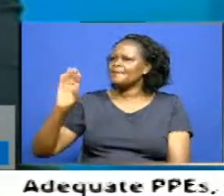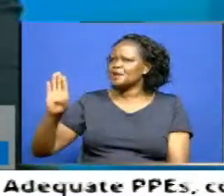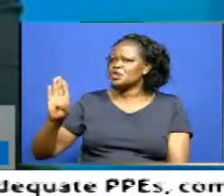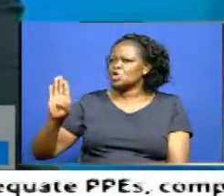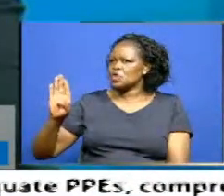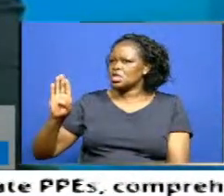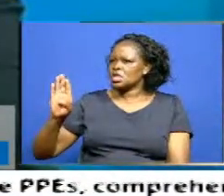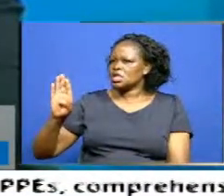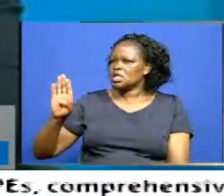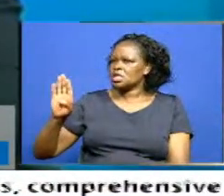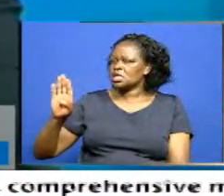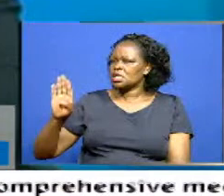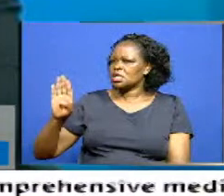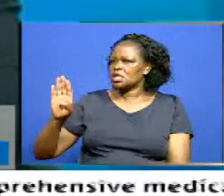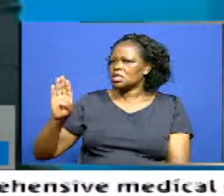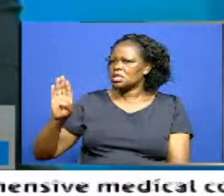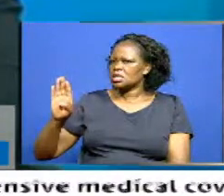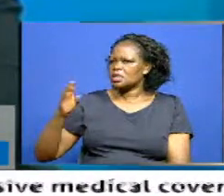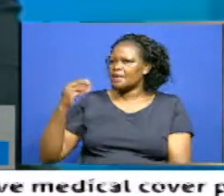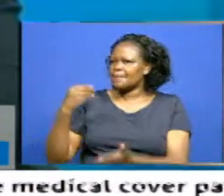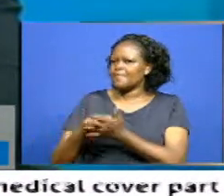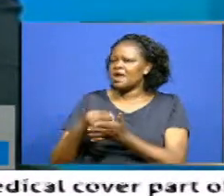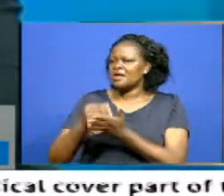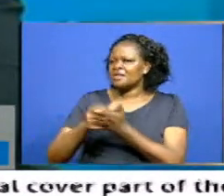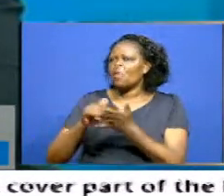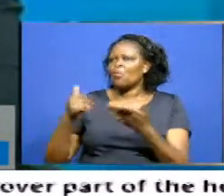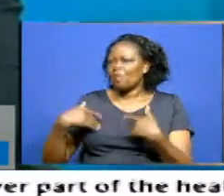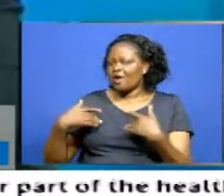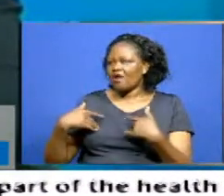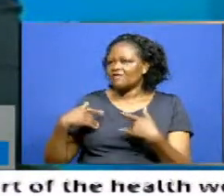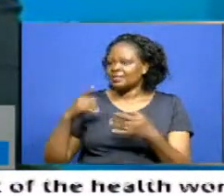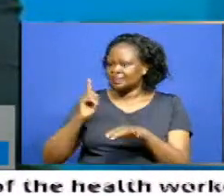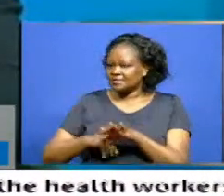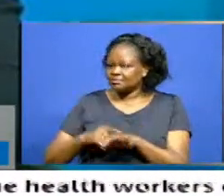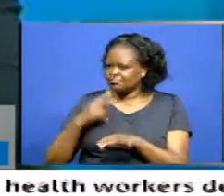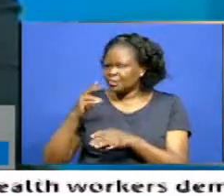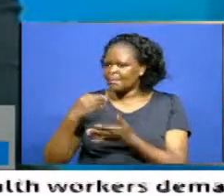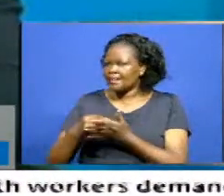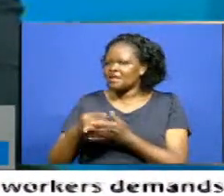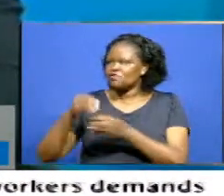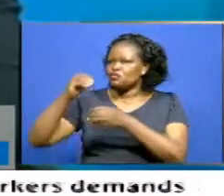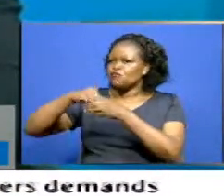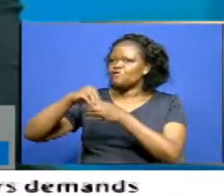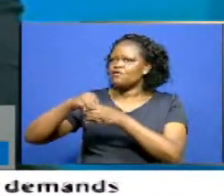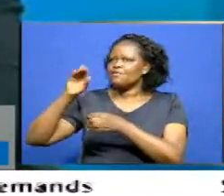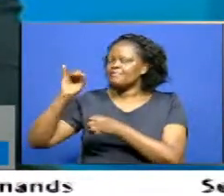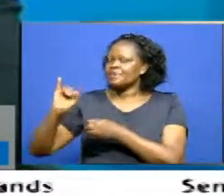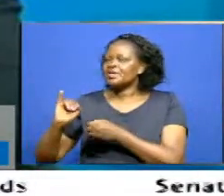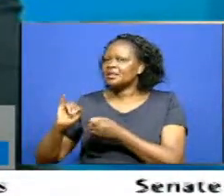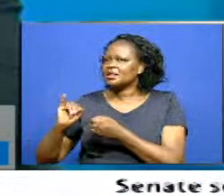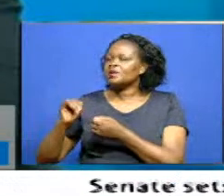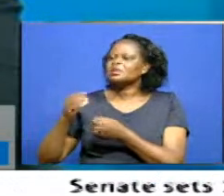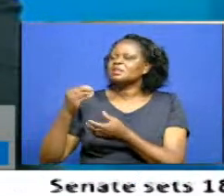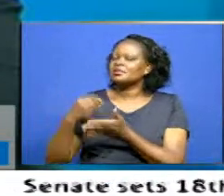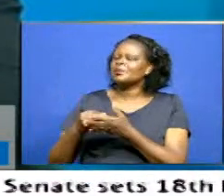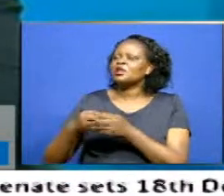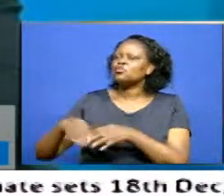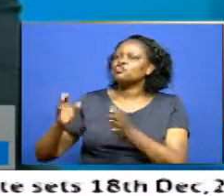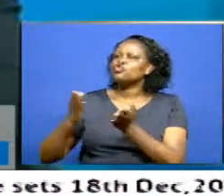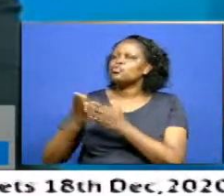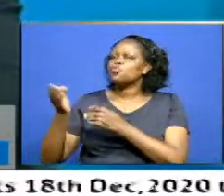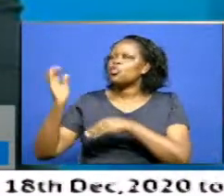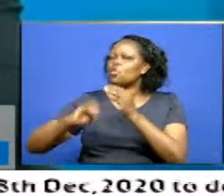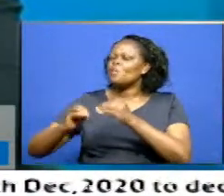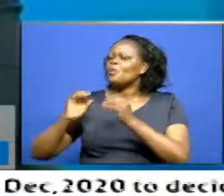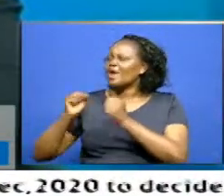exchequer. That's money that we can afford. When you look at the money we want to invest, for example, in BBI, the money we lose through corruption. So there's a lot of money